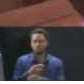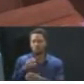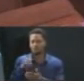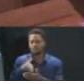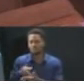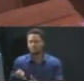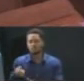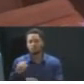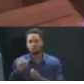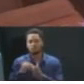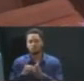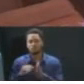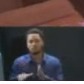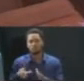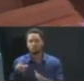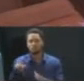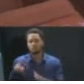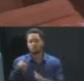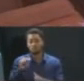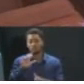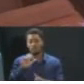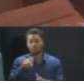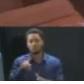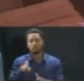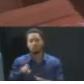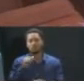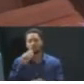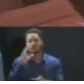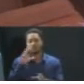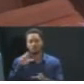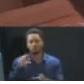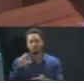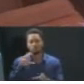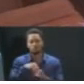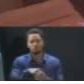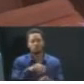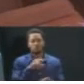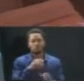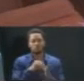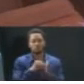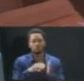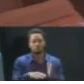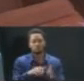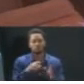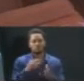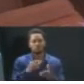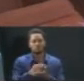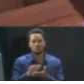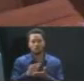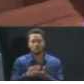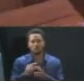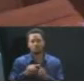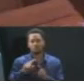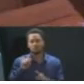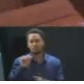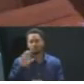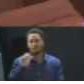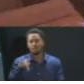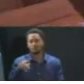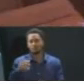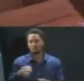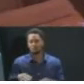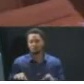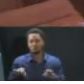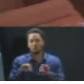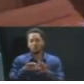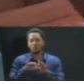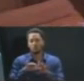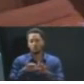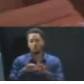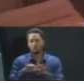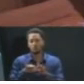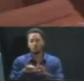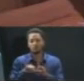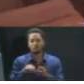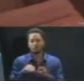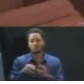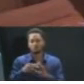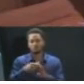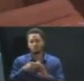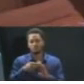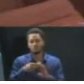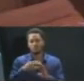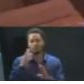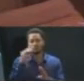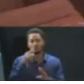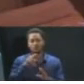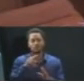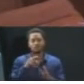included in student grades. It is one test out of the year, but the TCAP has such a high importance placed on it that students and parents